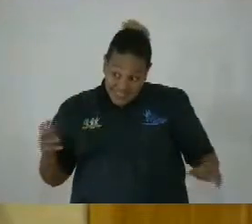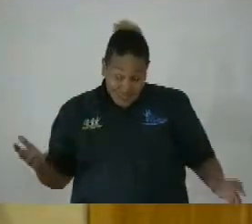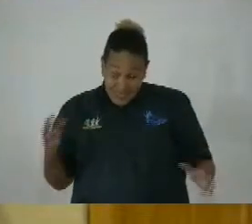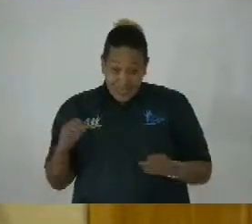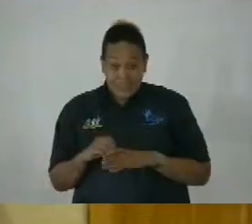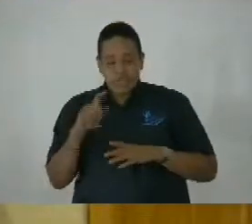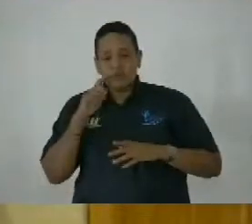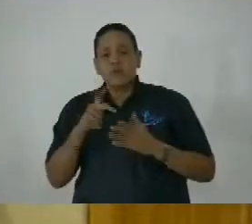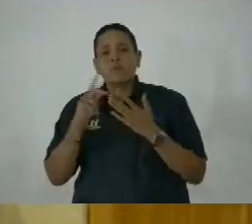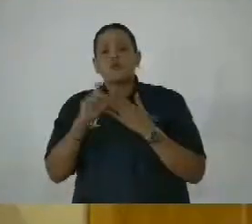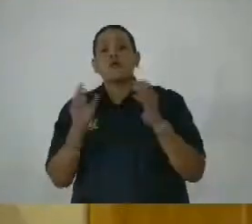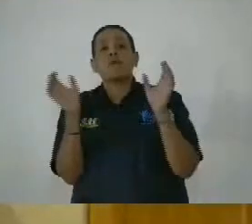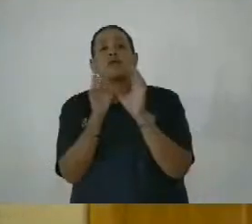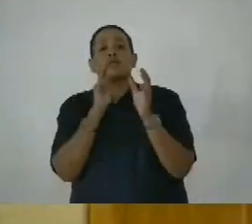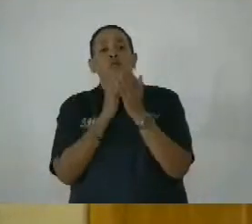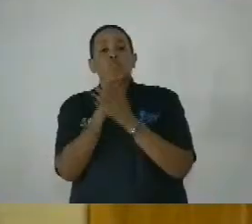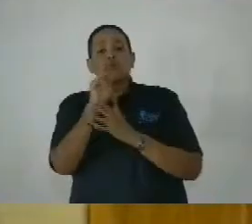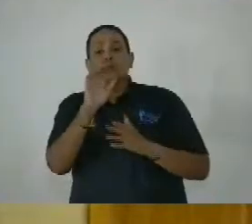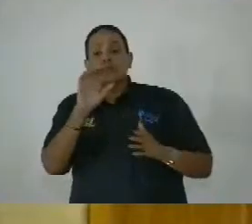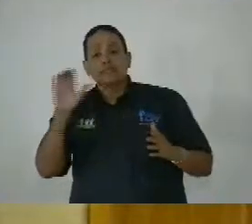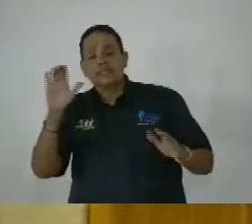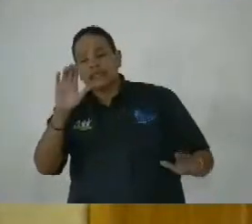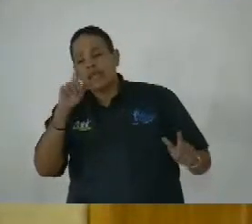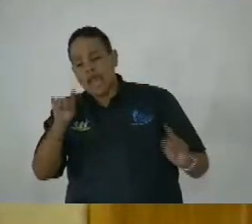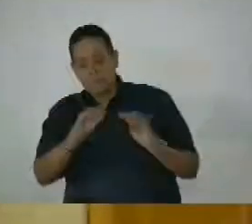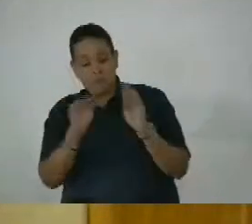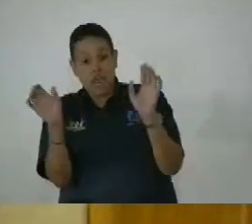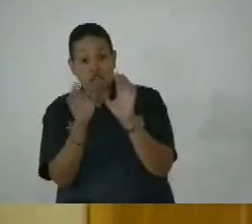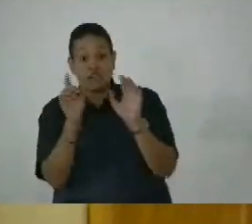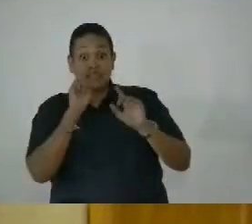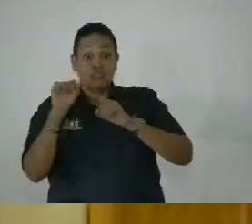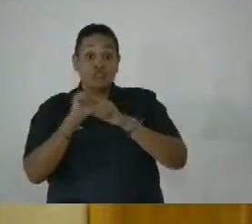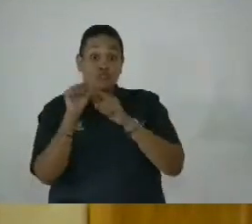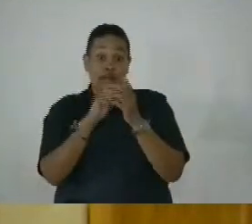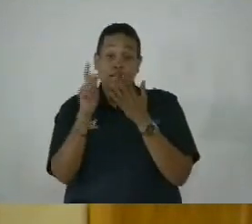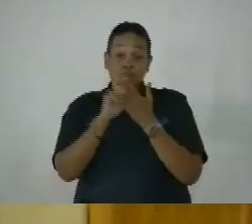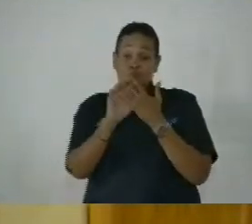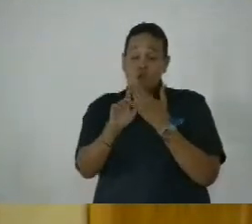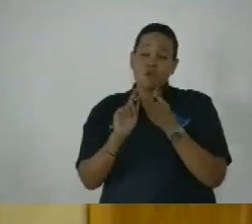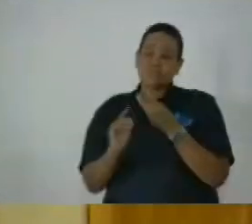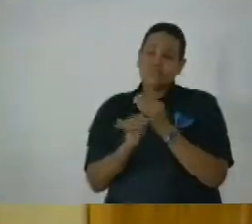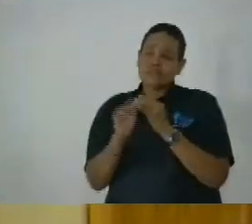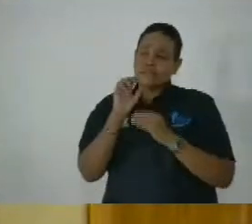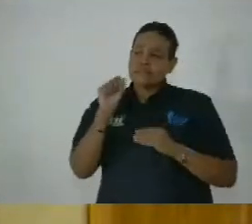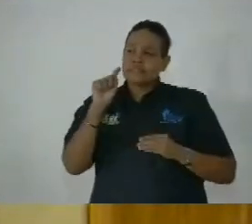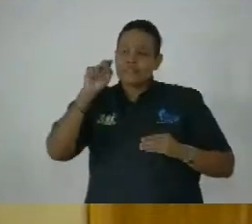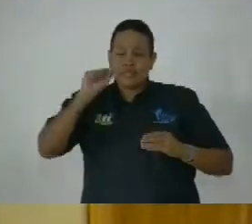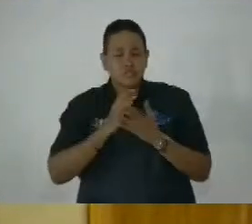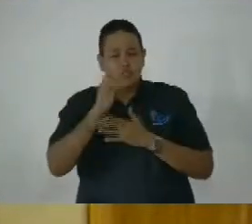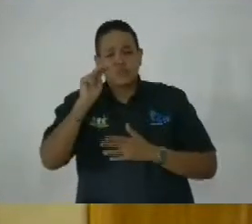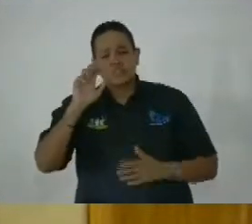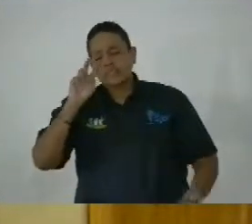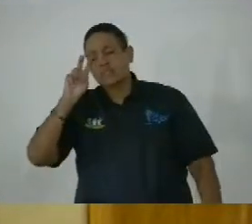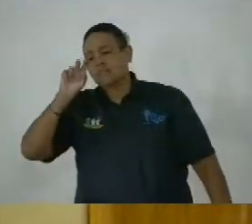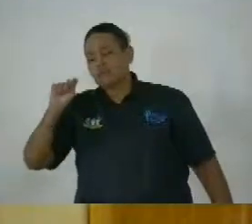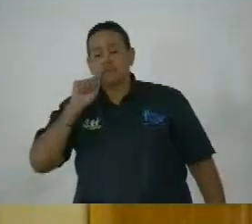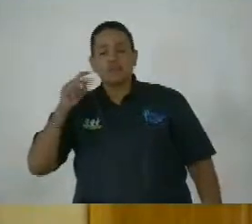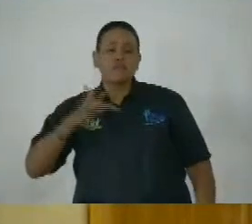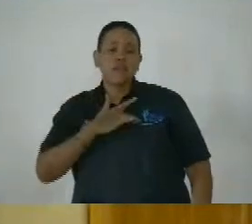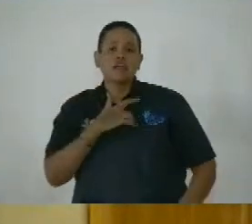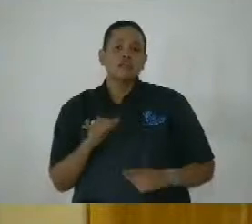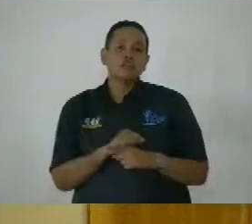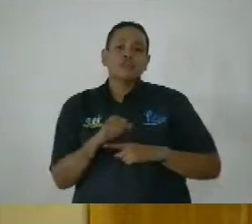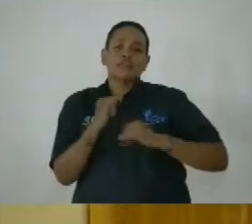program accreditation by the University Council of Jamaica, accredited training programs, status through NCVET of the hard training,